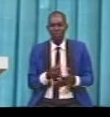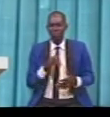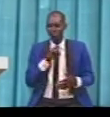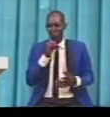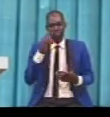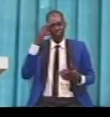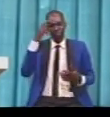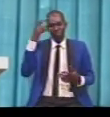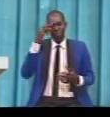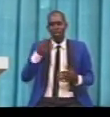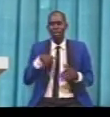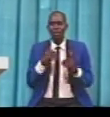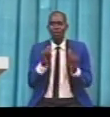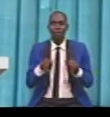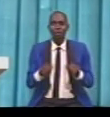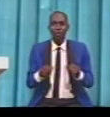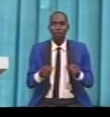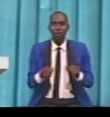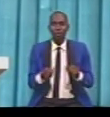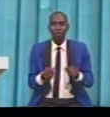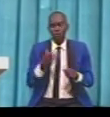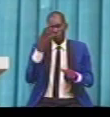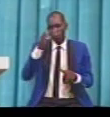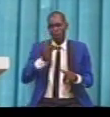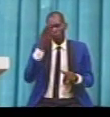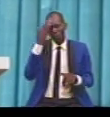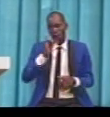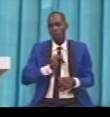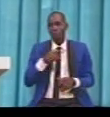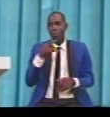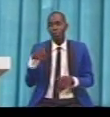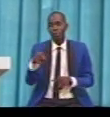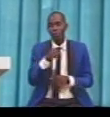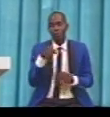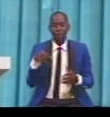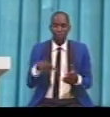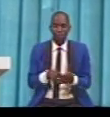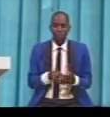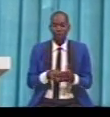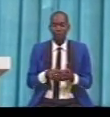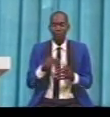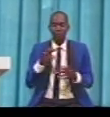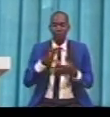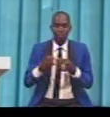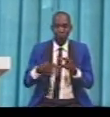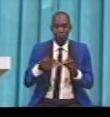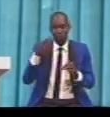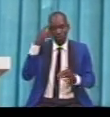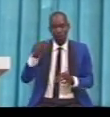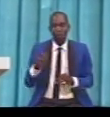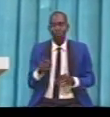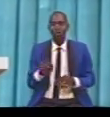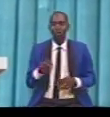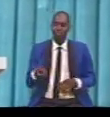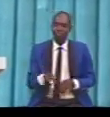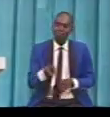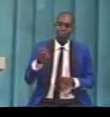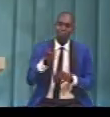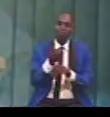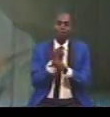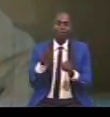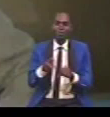planet. But do you know why I'm sharing the testimony? Journey mercies as you